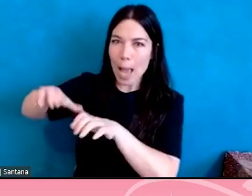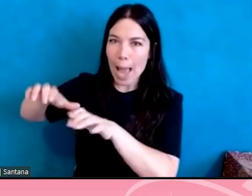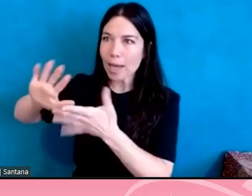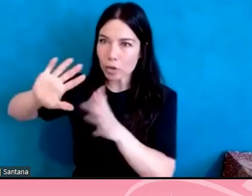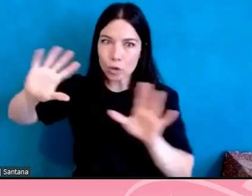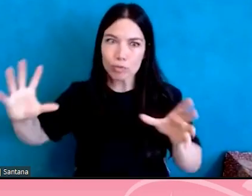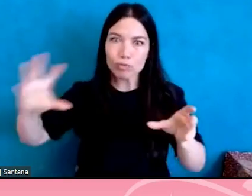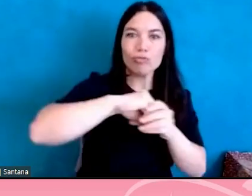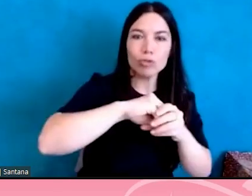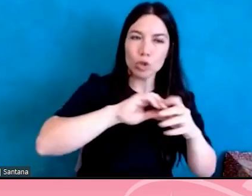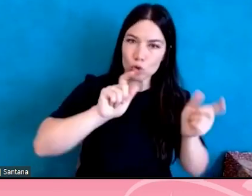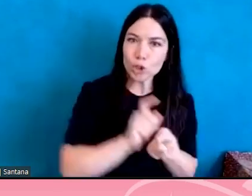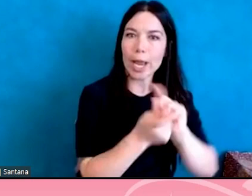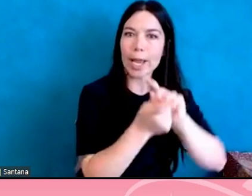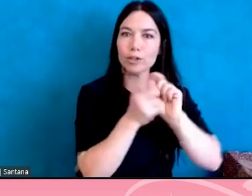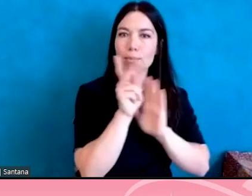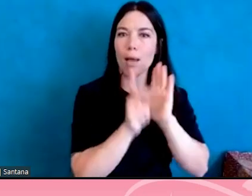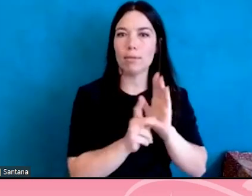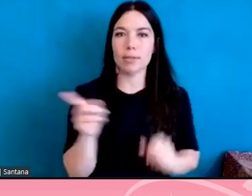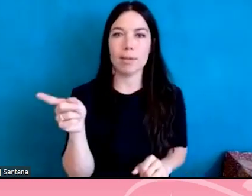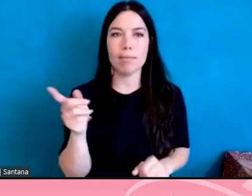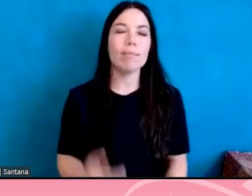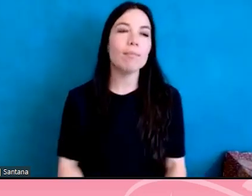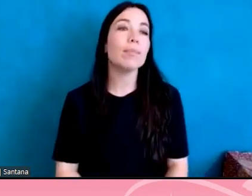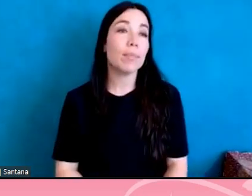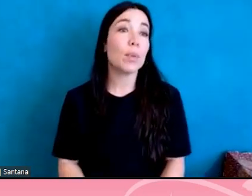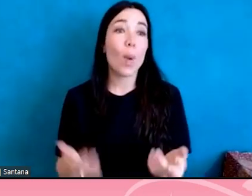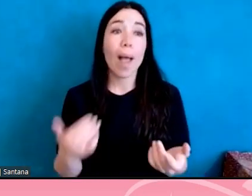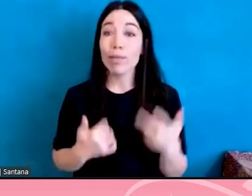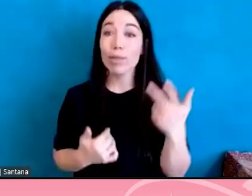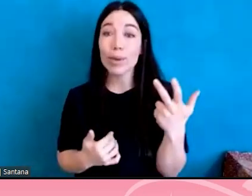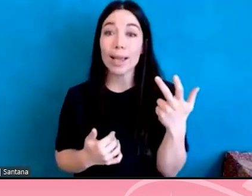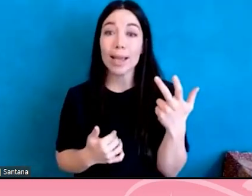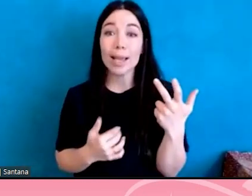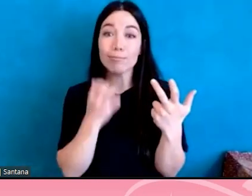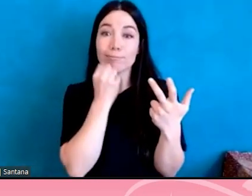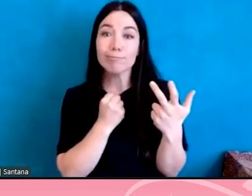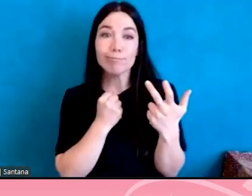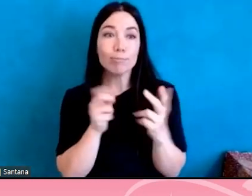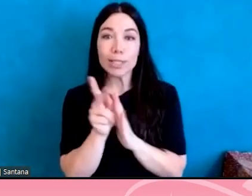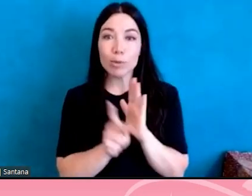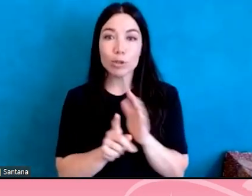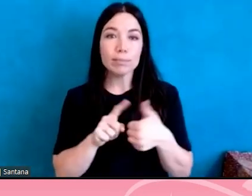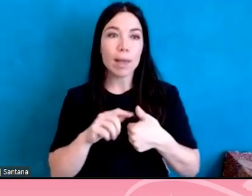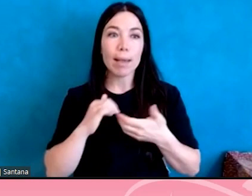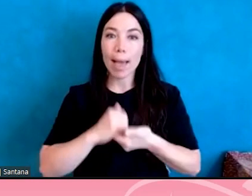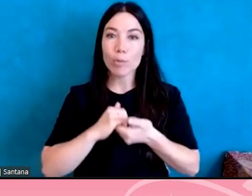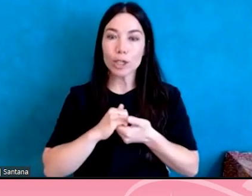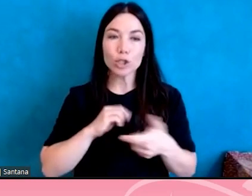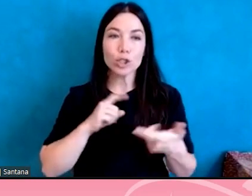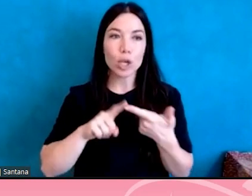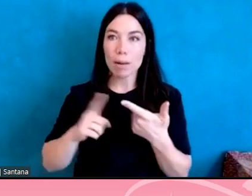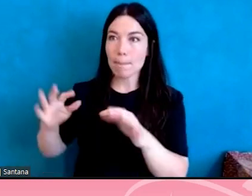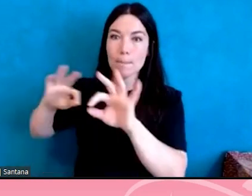policies. We have three core principles, which are collaboration, mutual benefit, and